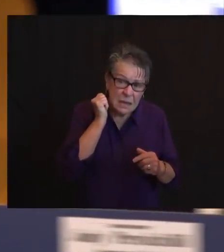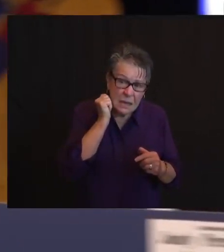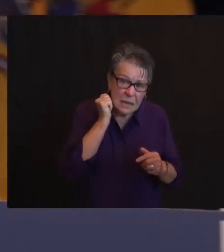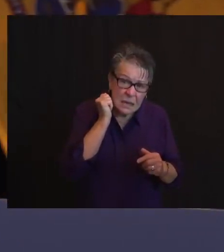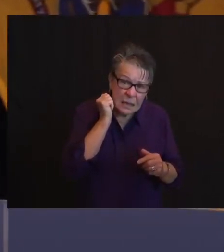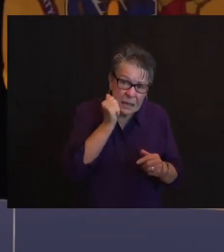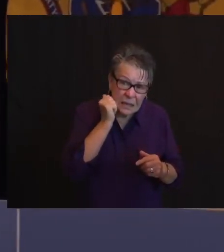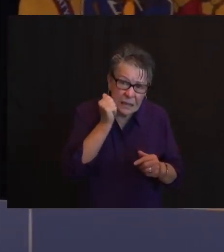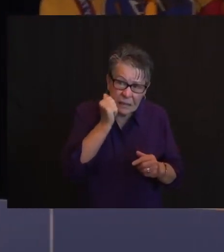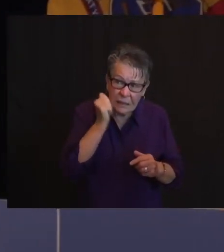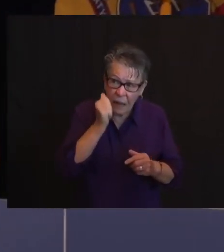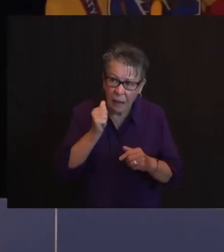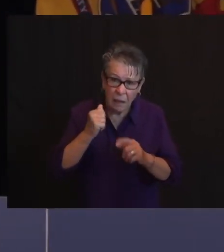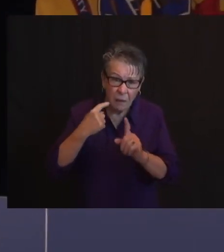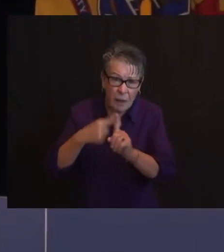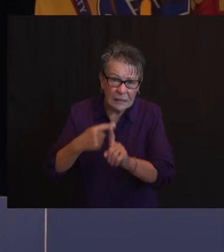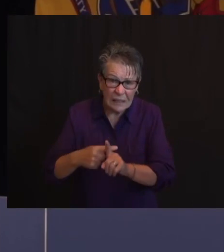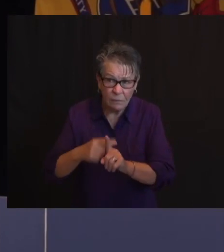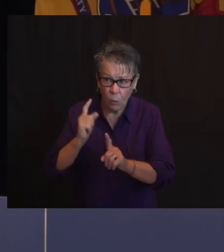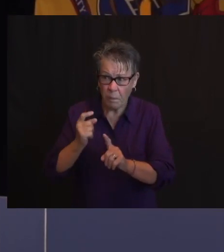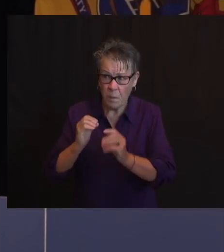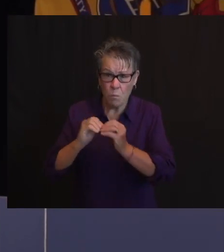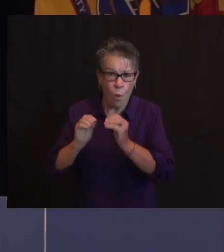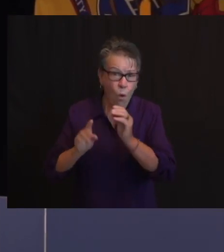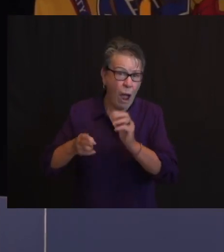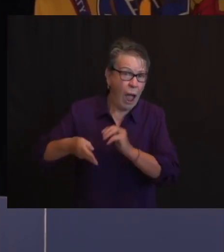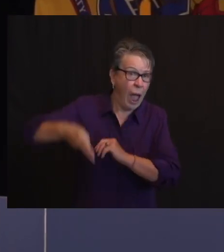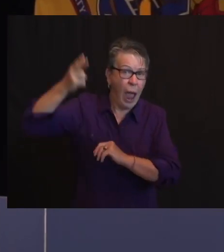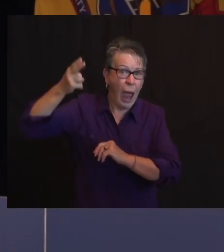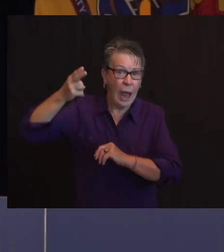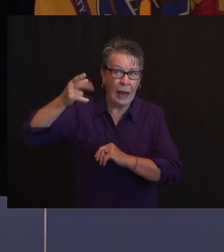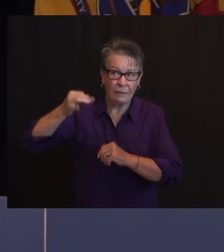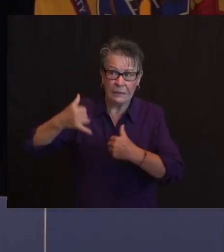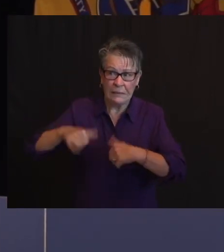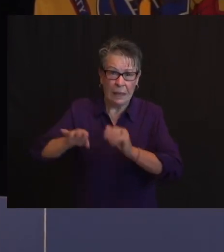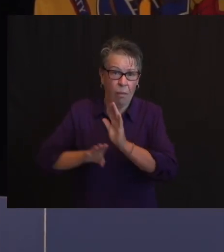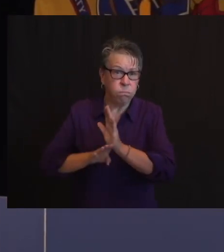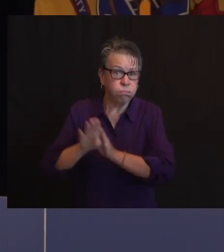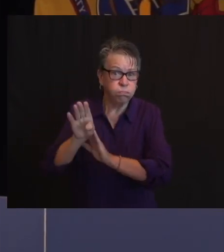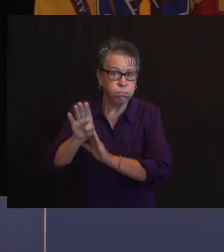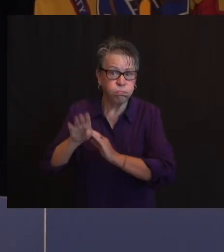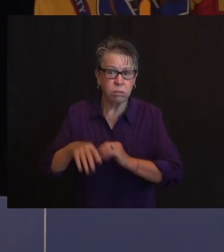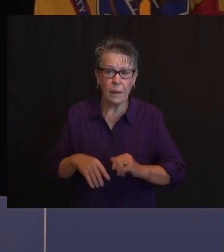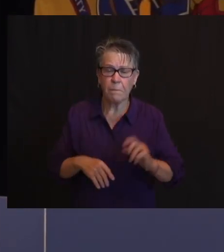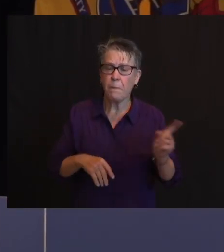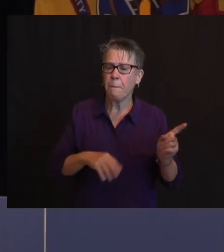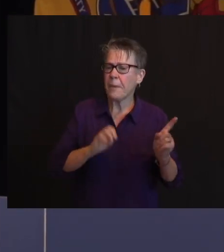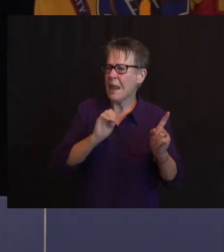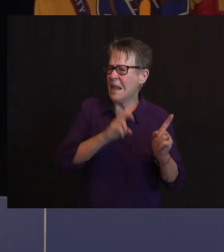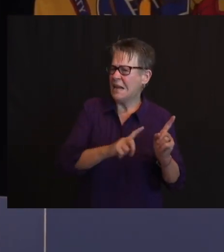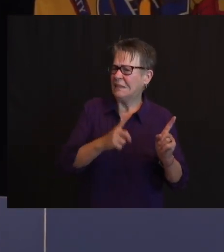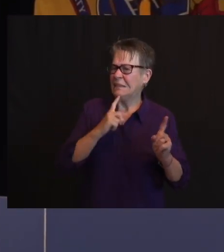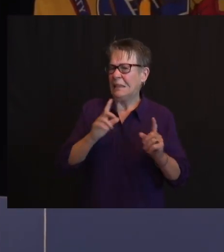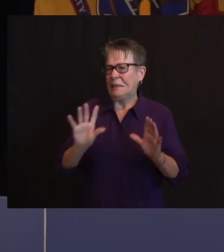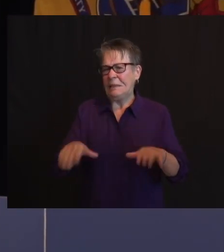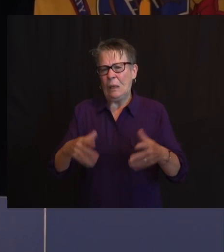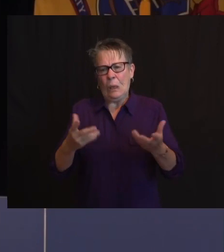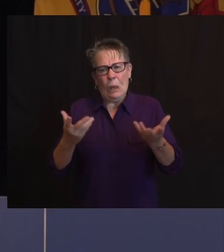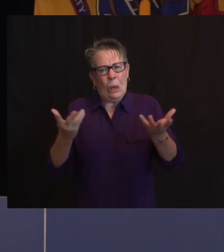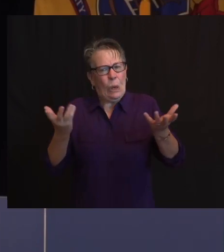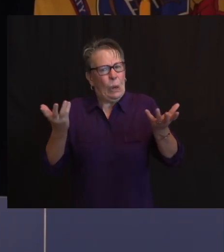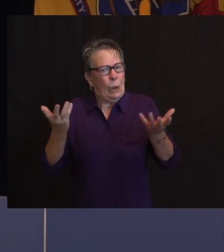would expect to see a number of different things. Certainly positivity, assuming we're testing enough, would be one of the early things that we'd expect to see. We'd look